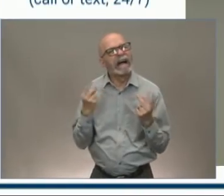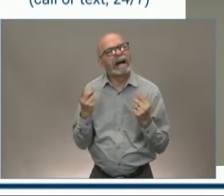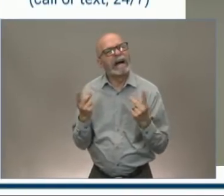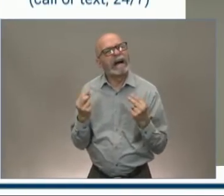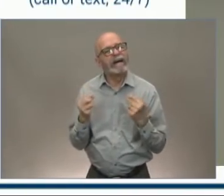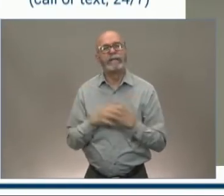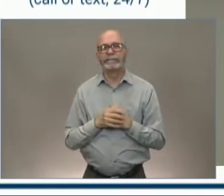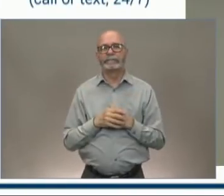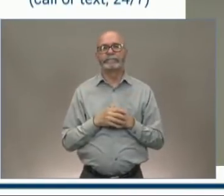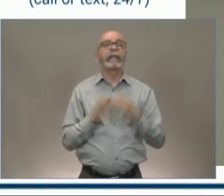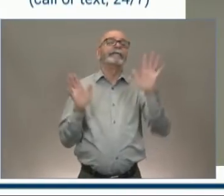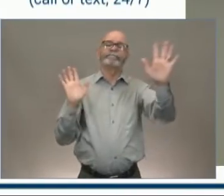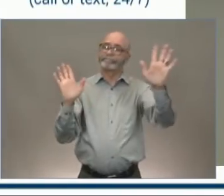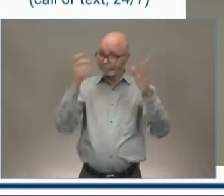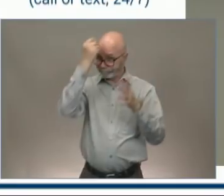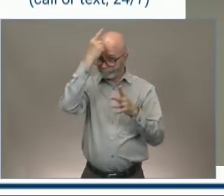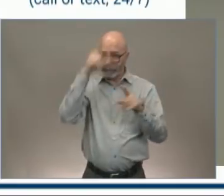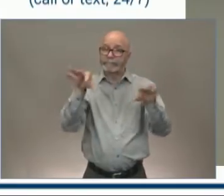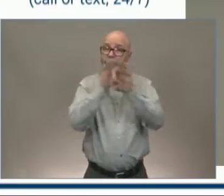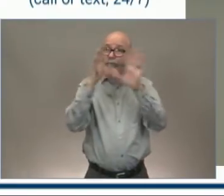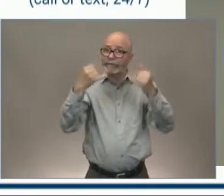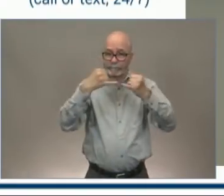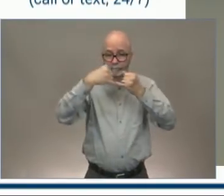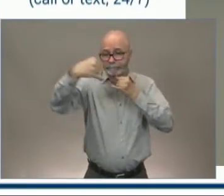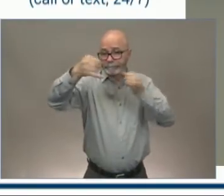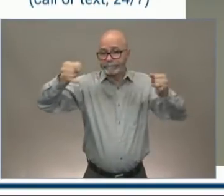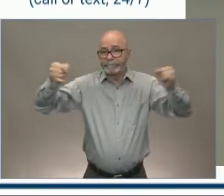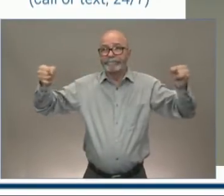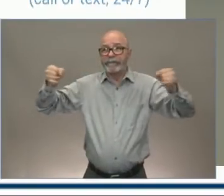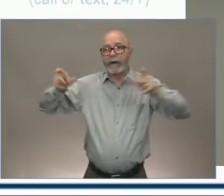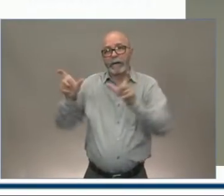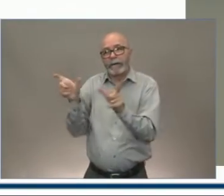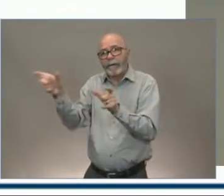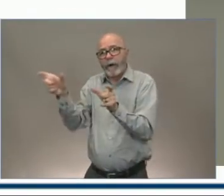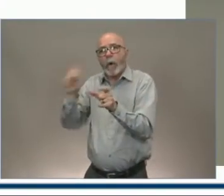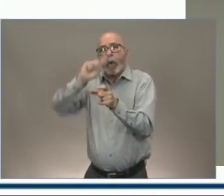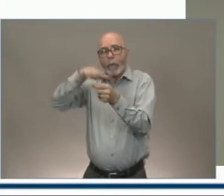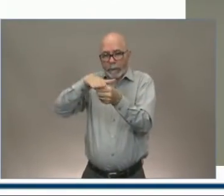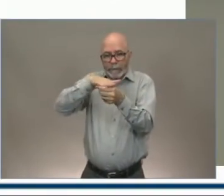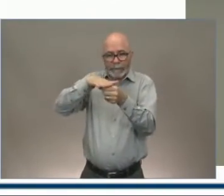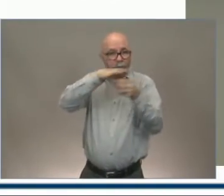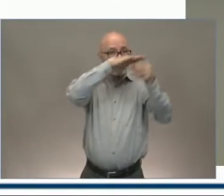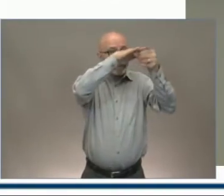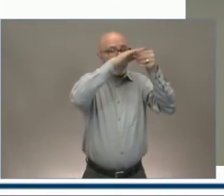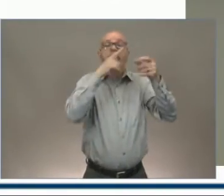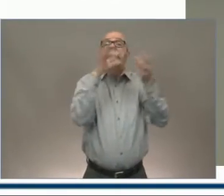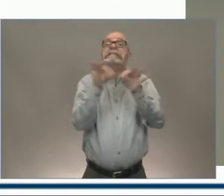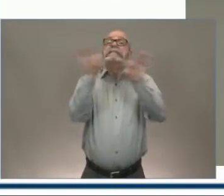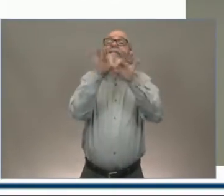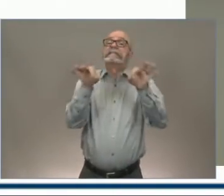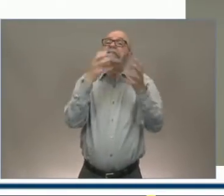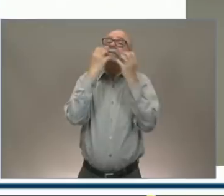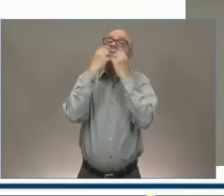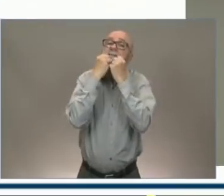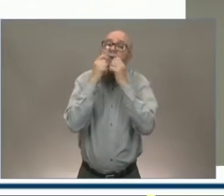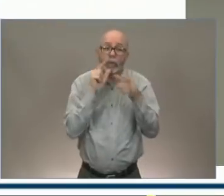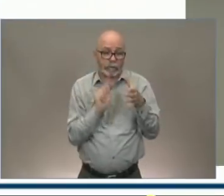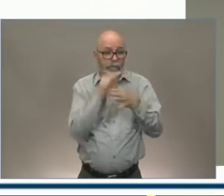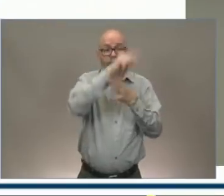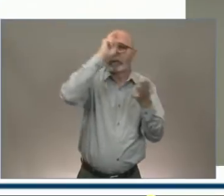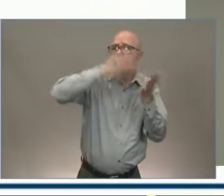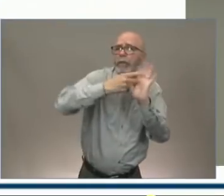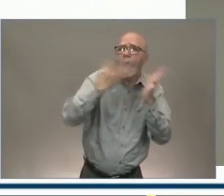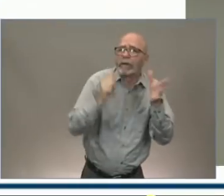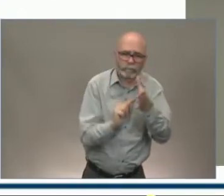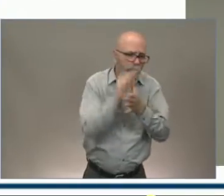and the restrictions around asking only essential travel in and out of HRM. And no matter